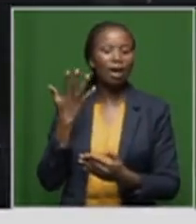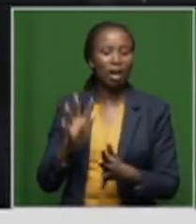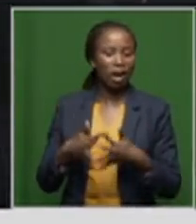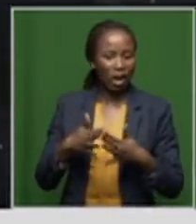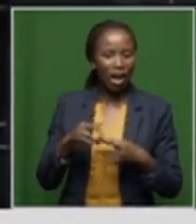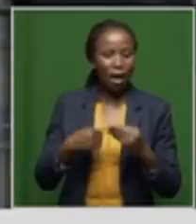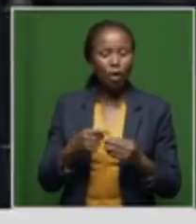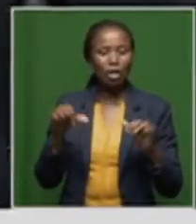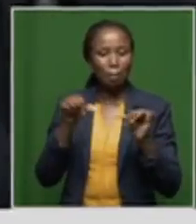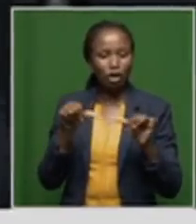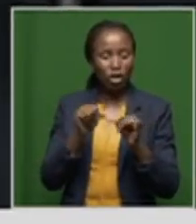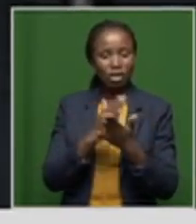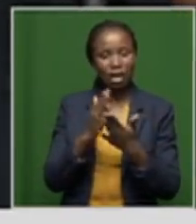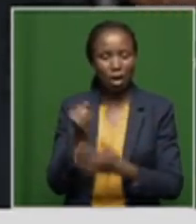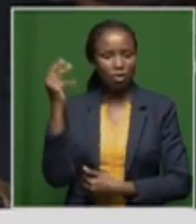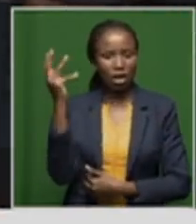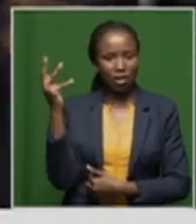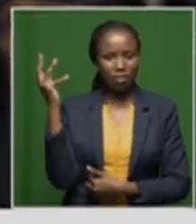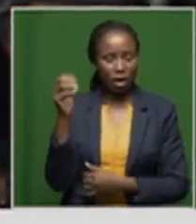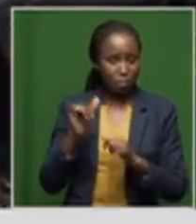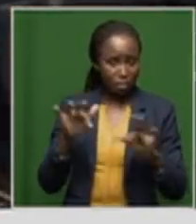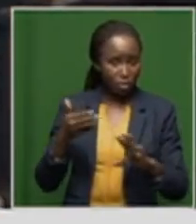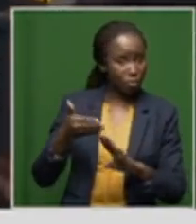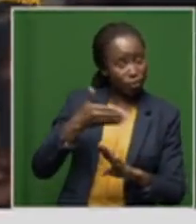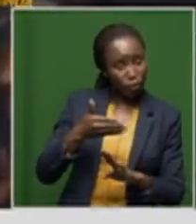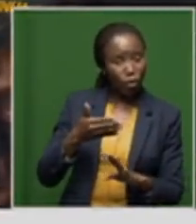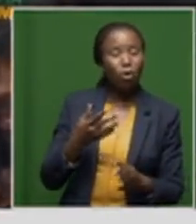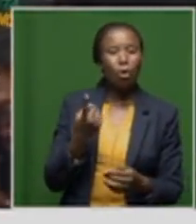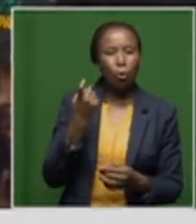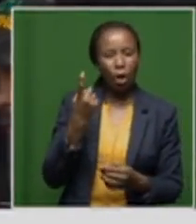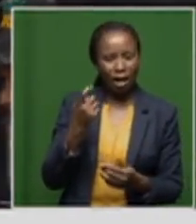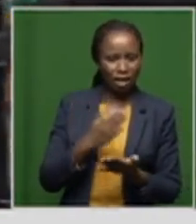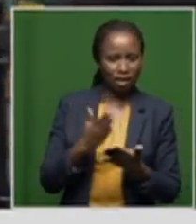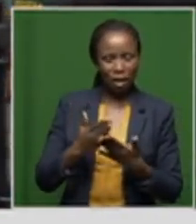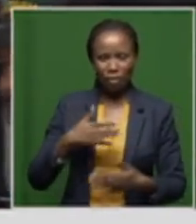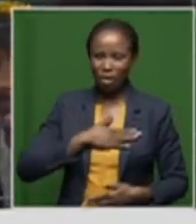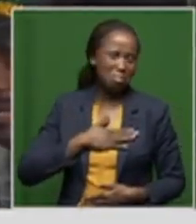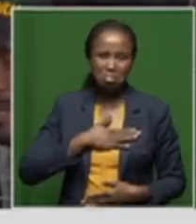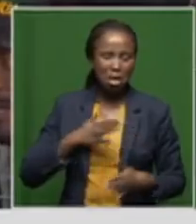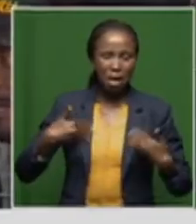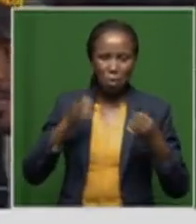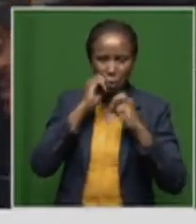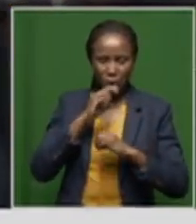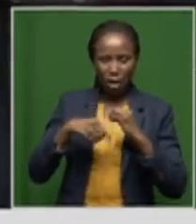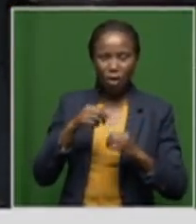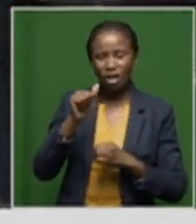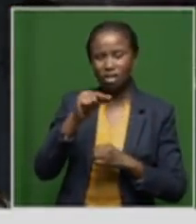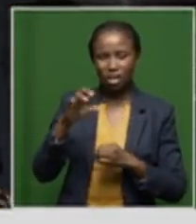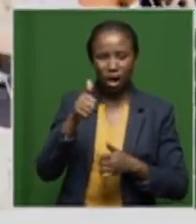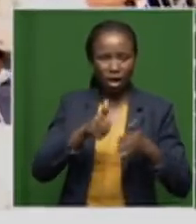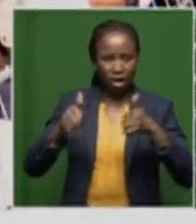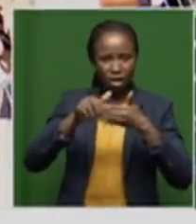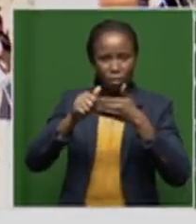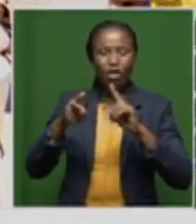the messages of some of the speakers, and particularly one that didn't sit right with the ANC leaders here in the province